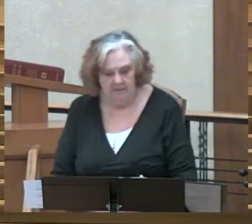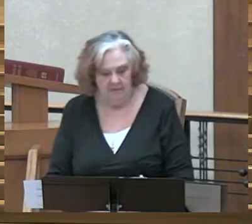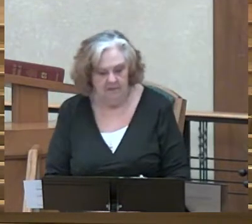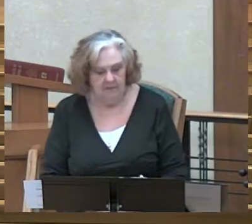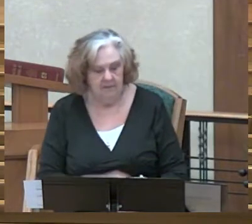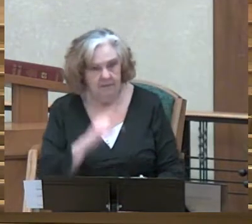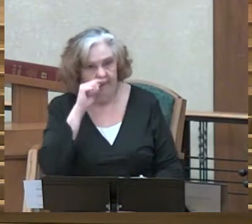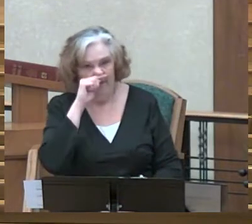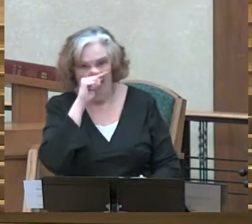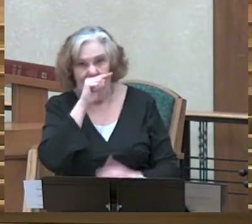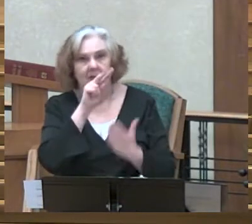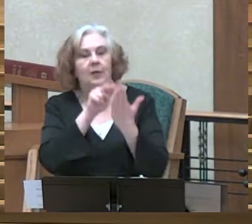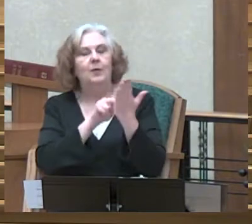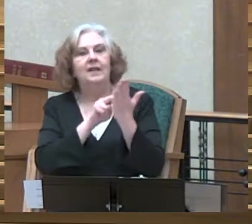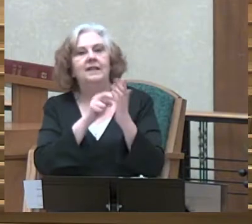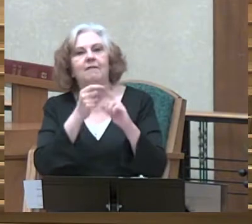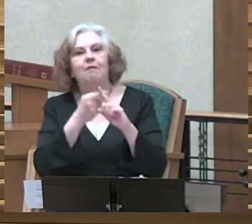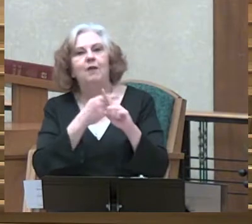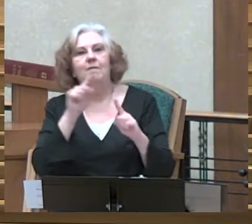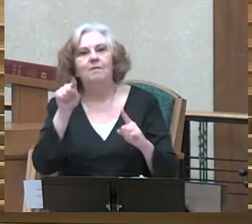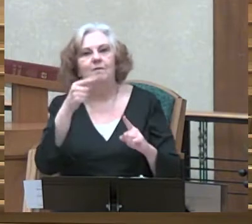A reading from 1 Timothy.